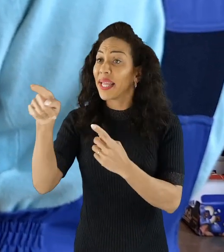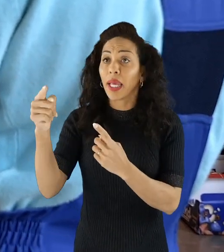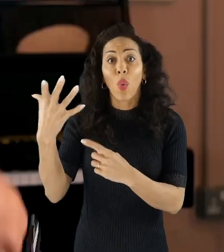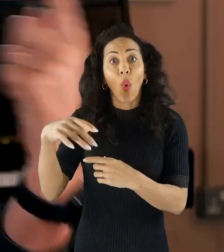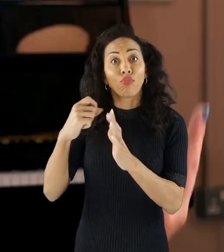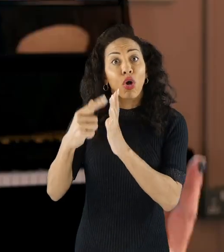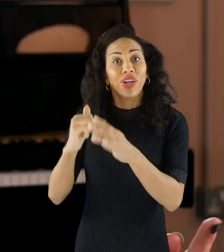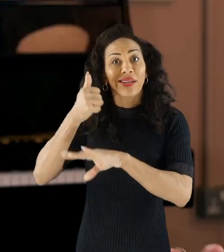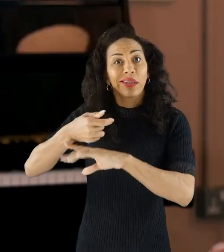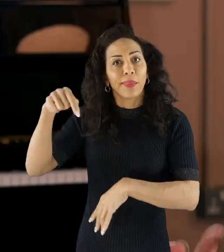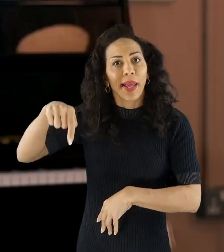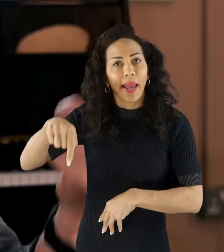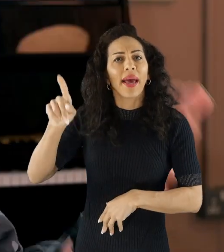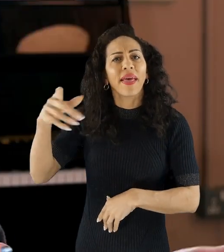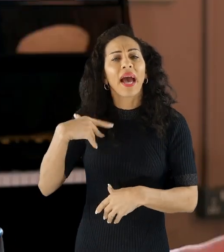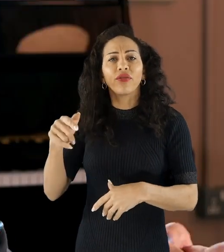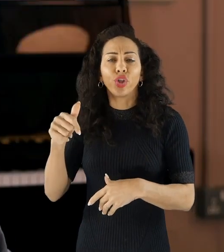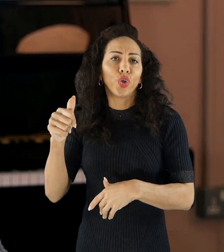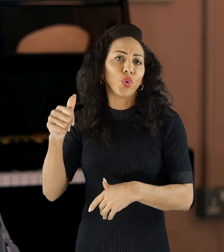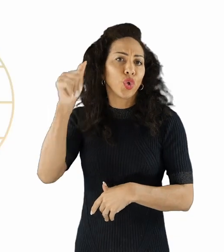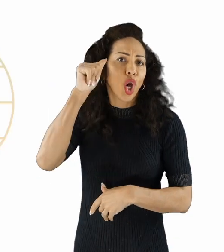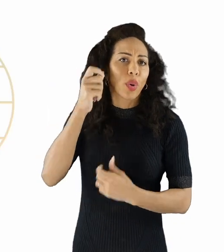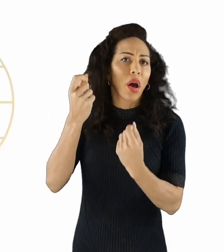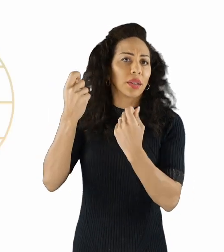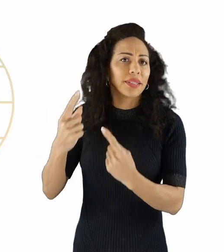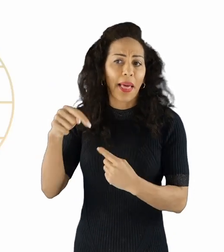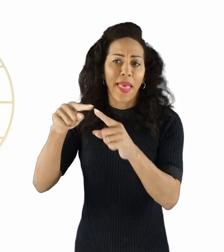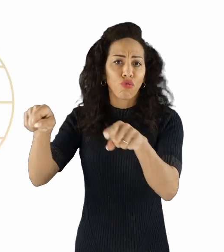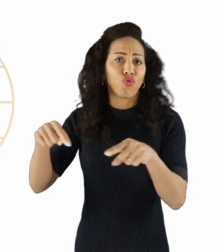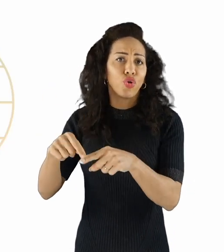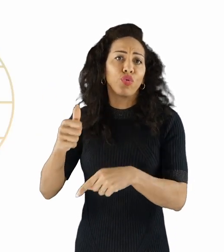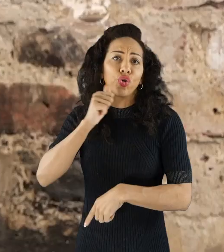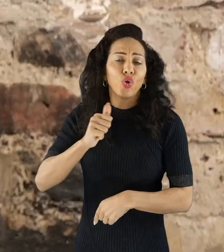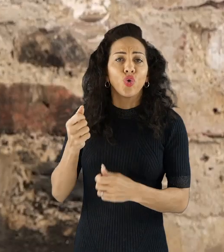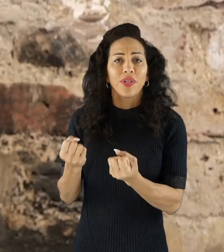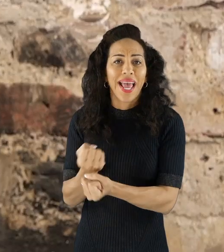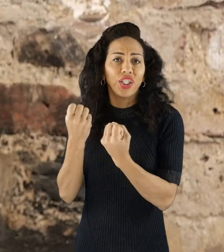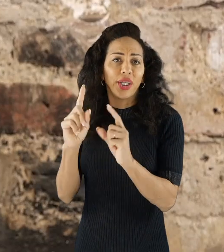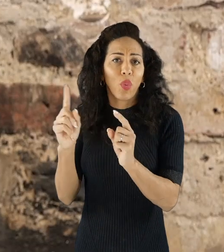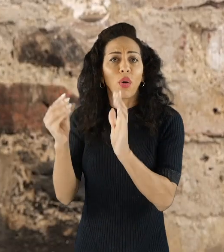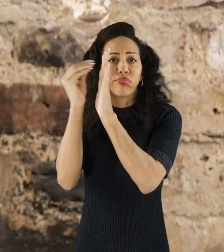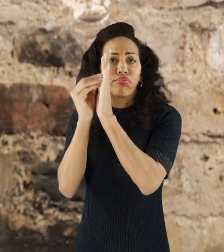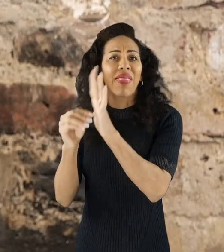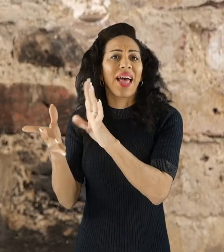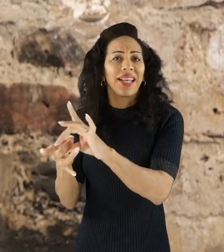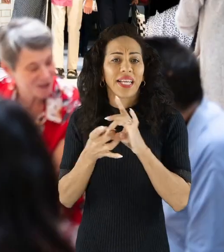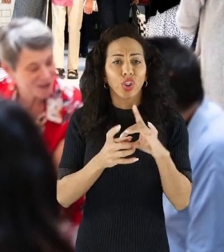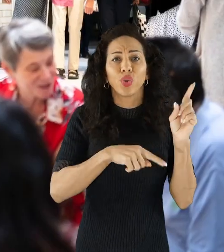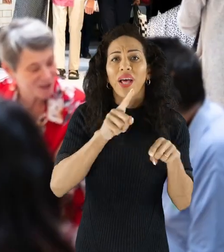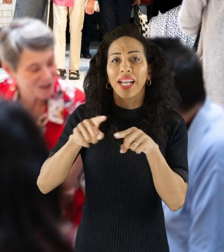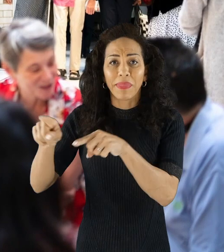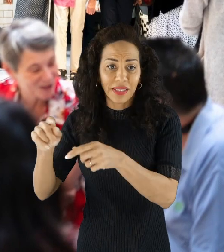application. So it goes back to dynamism and data collection. It's great, isn't it? They are all wonderful kind